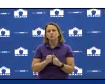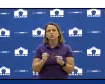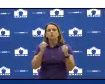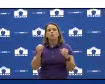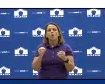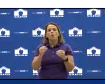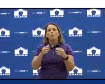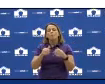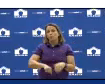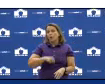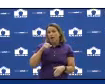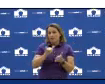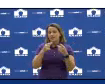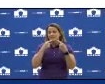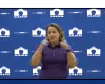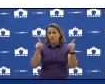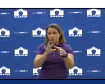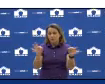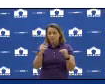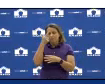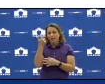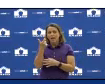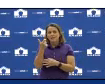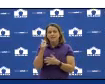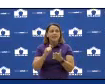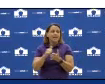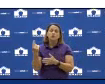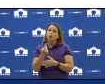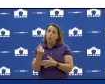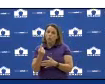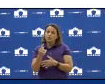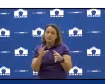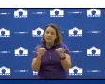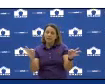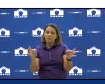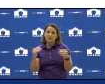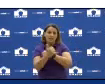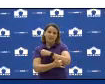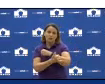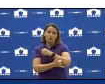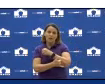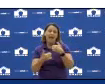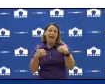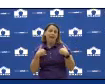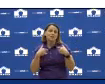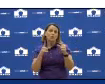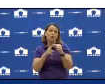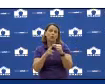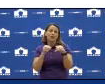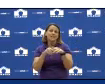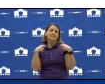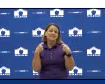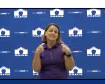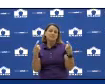of this declaration statement because I think it's the only one in the country that has a word